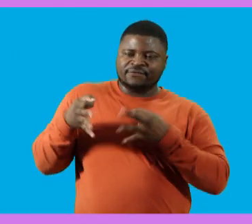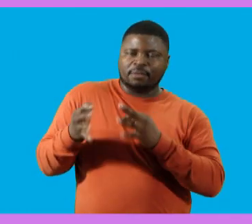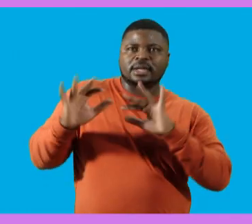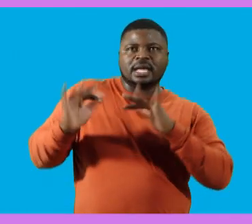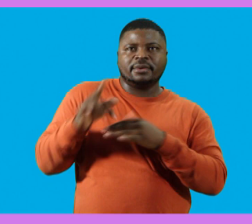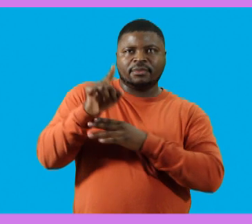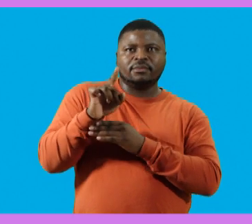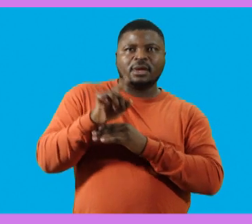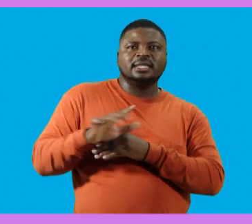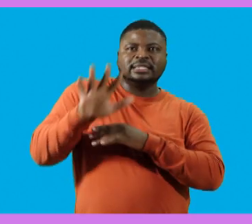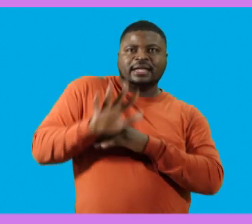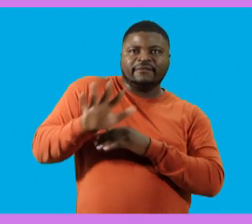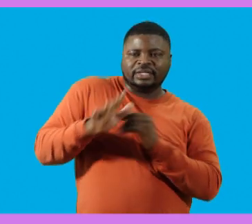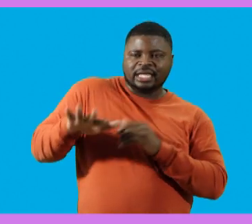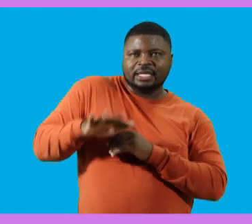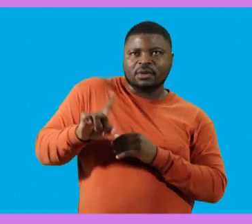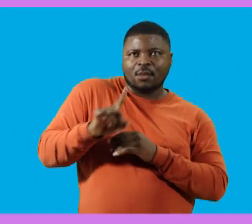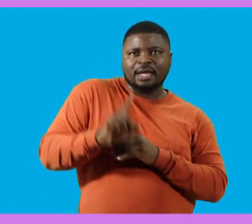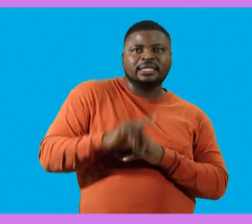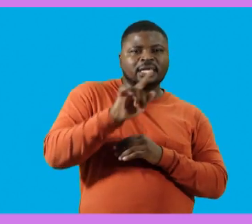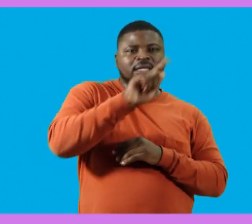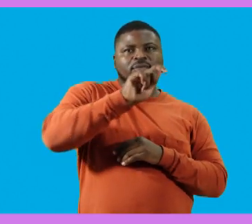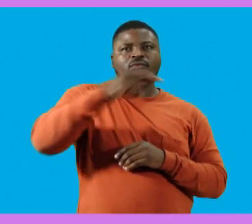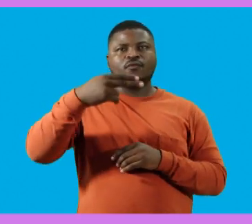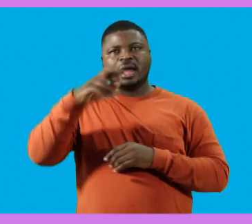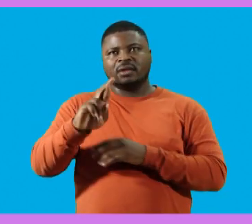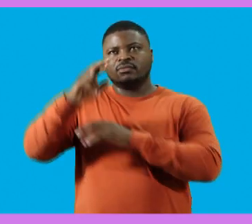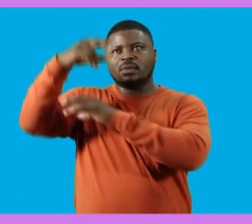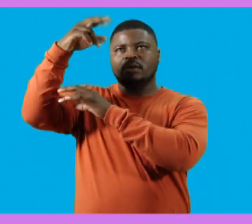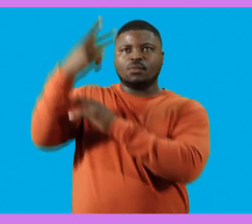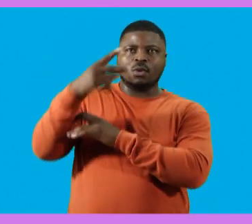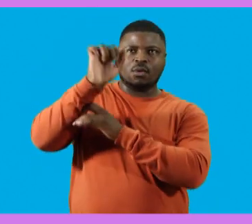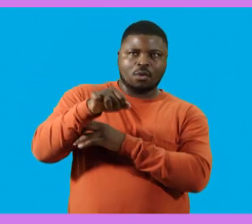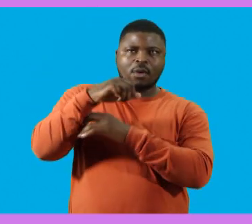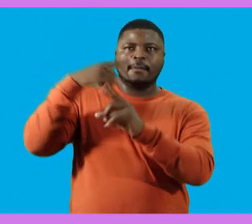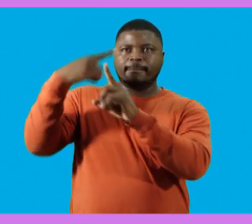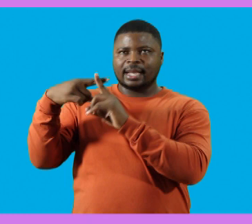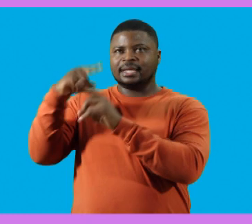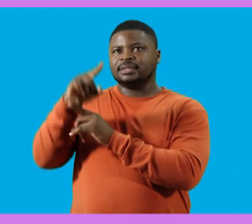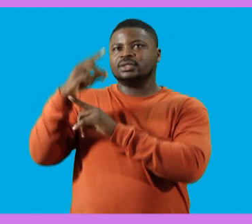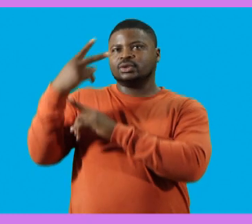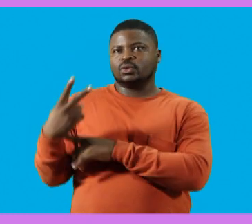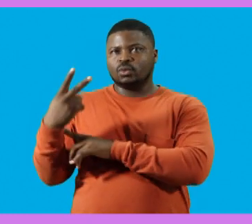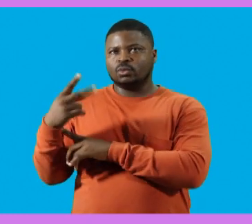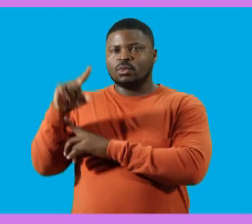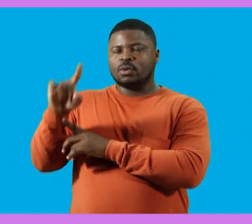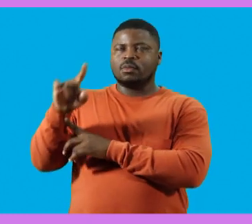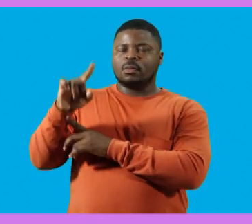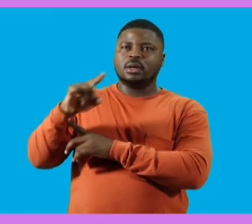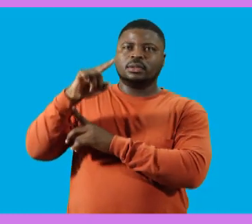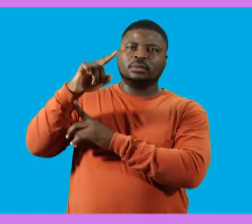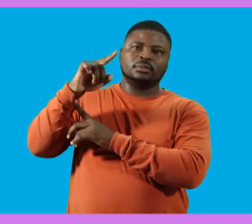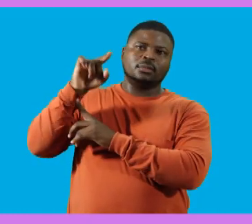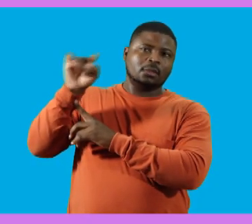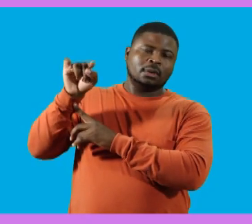formula is going to be the surface area is pi radius squared plus 2 pi radius times